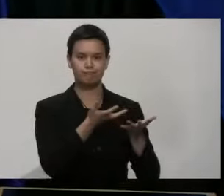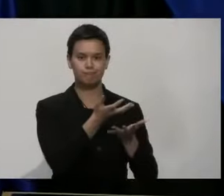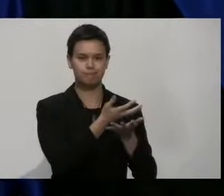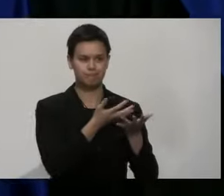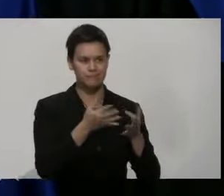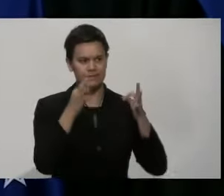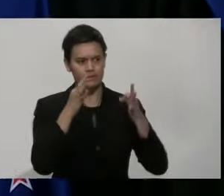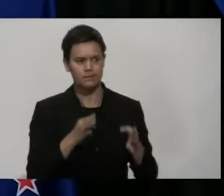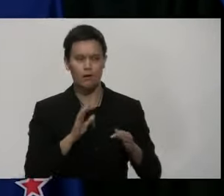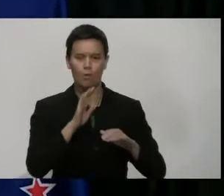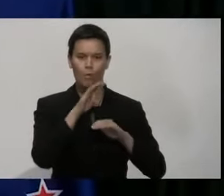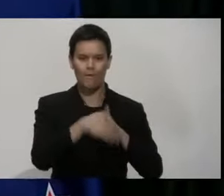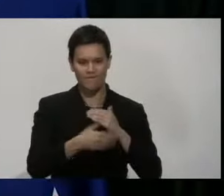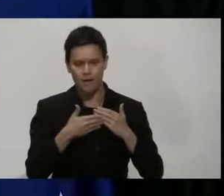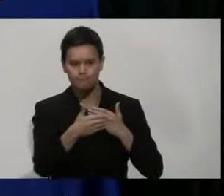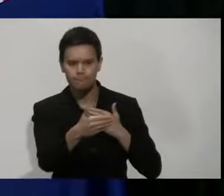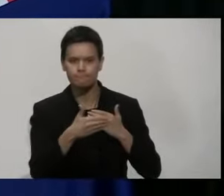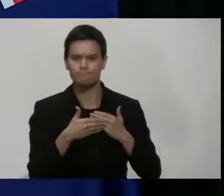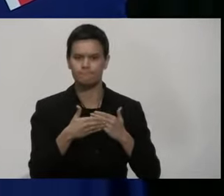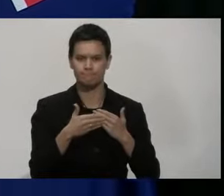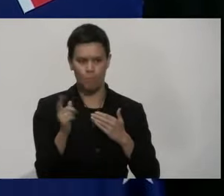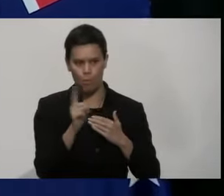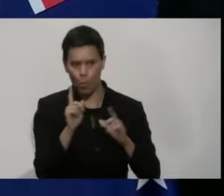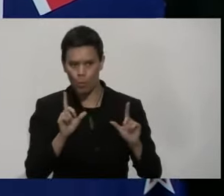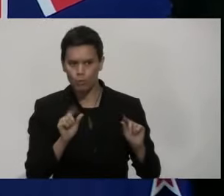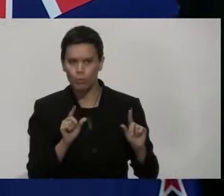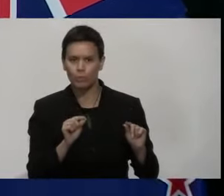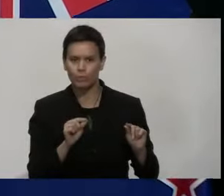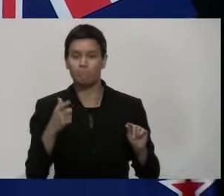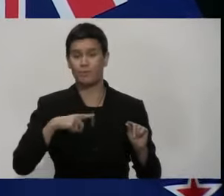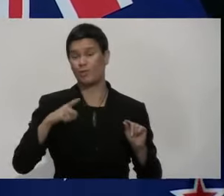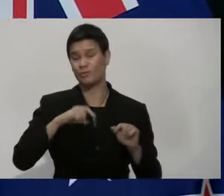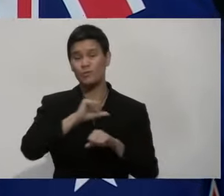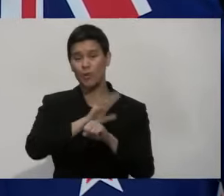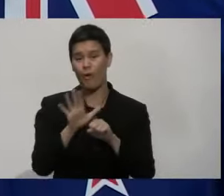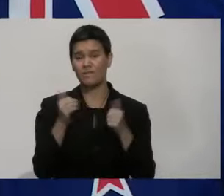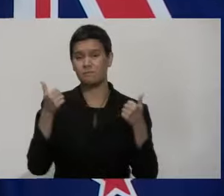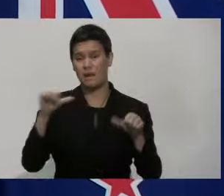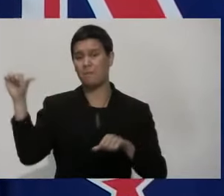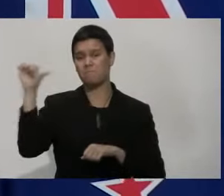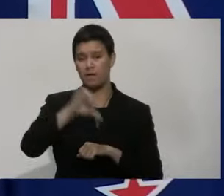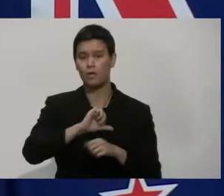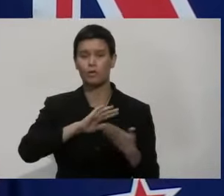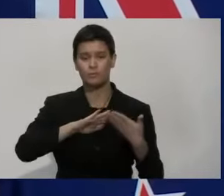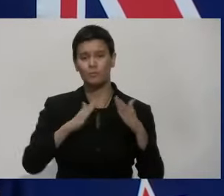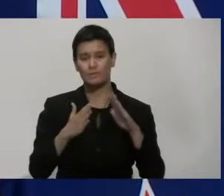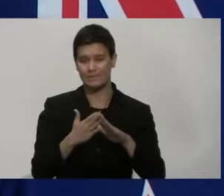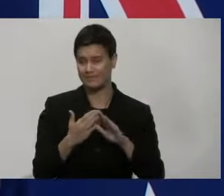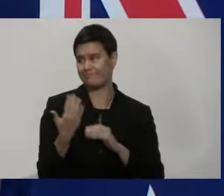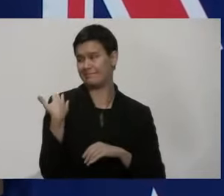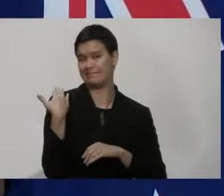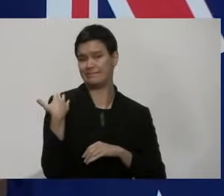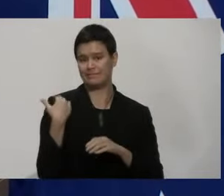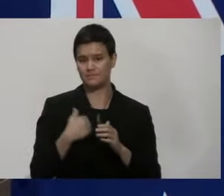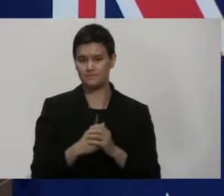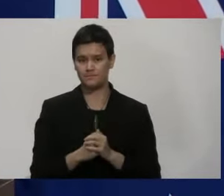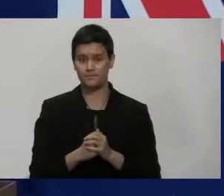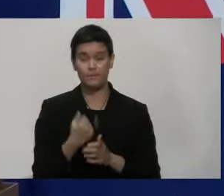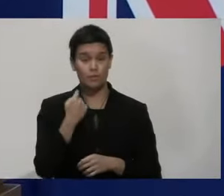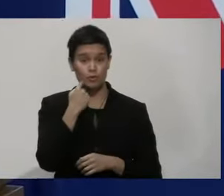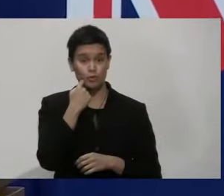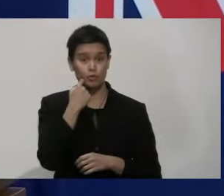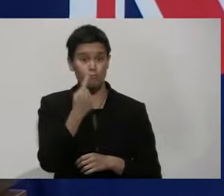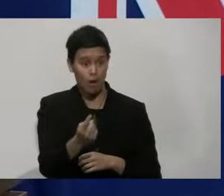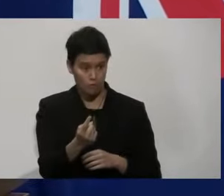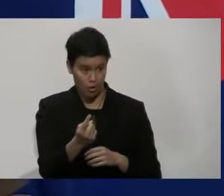steps in managing the re-emergence of COVID-19 in New Zealand. Tomorrow marks